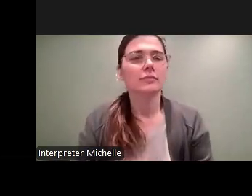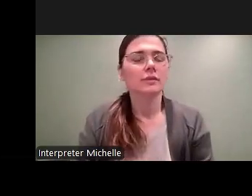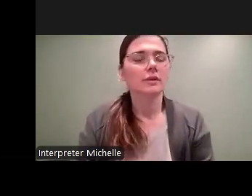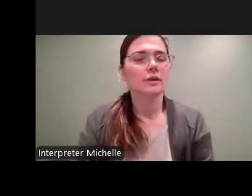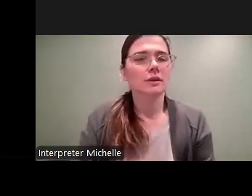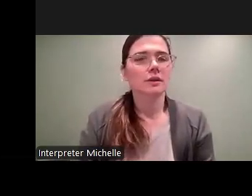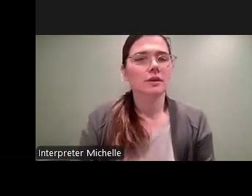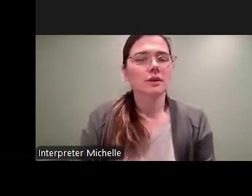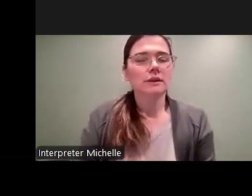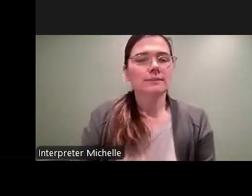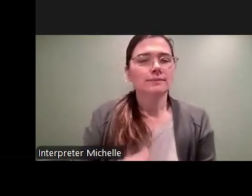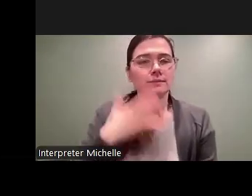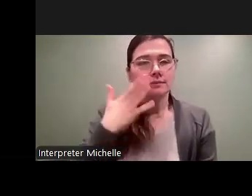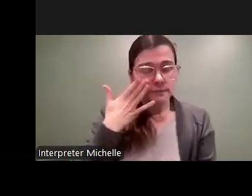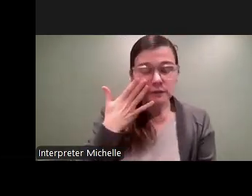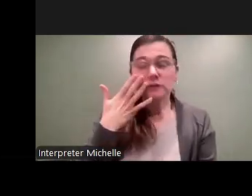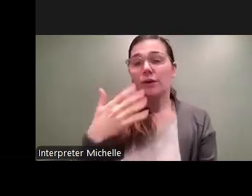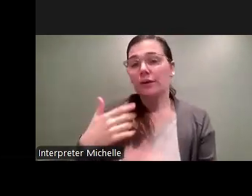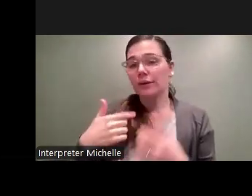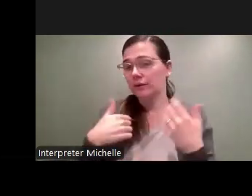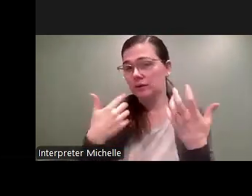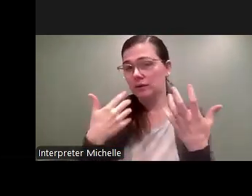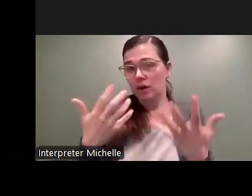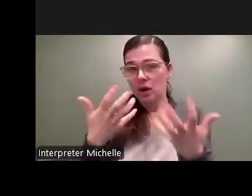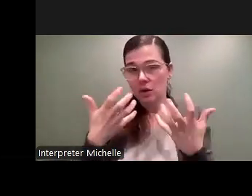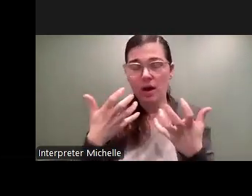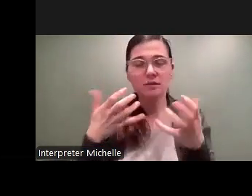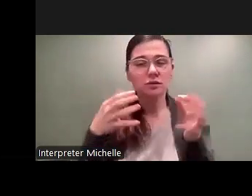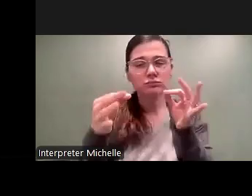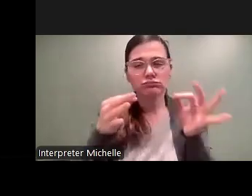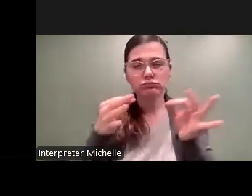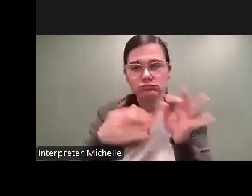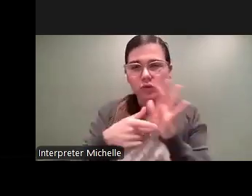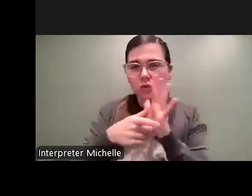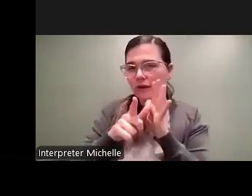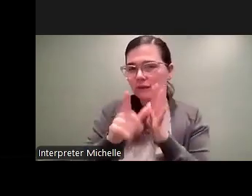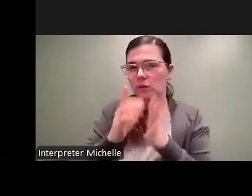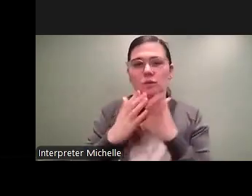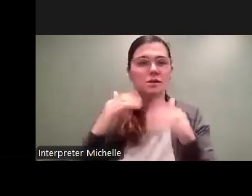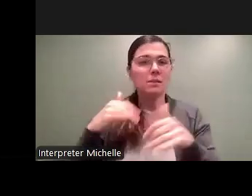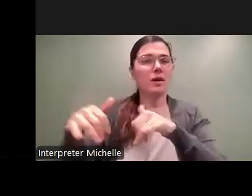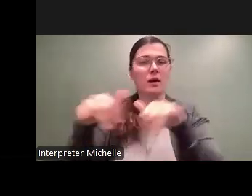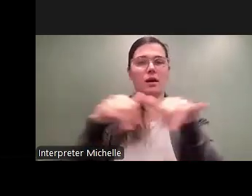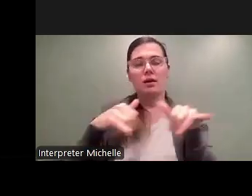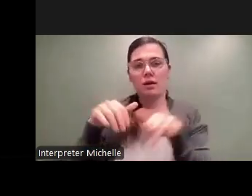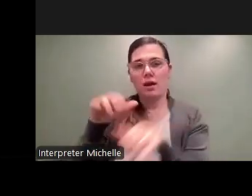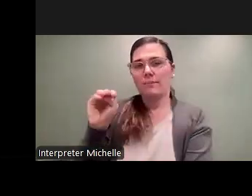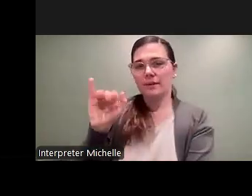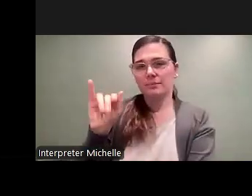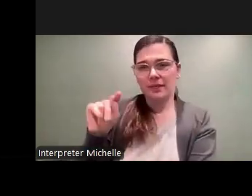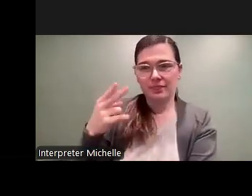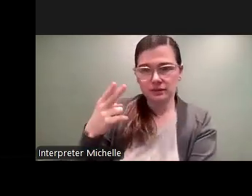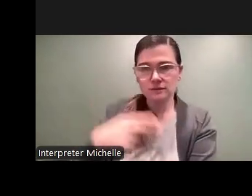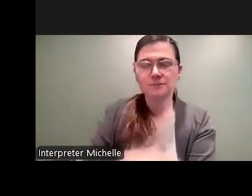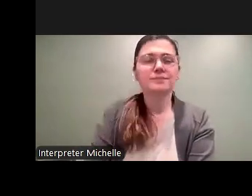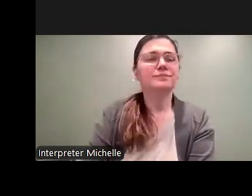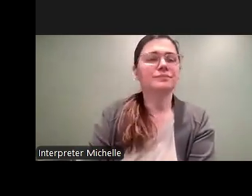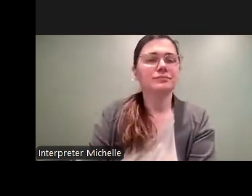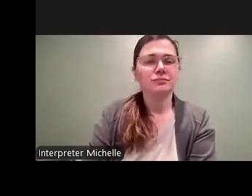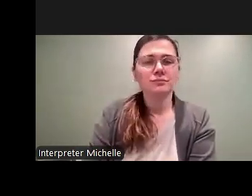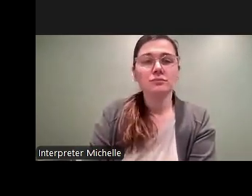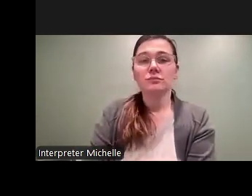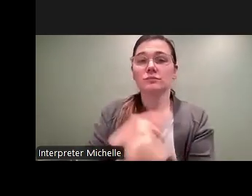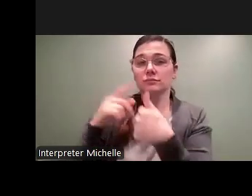So we wanted to go over some common myths after this section. One is that if you get the